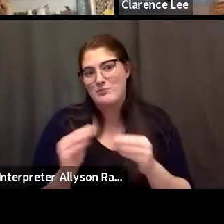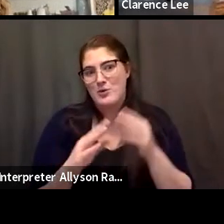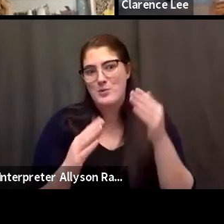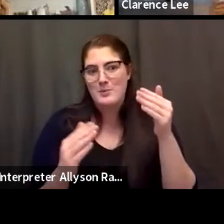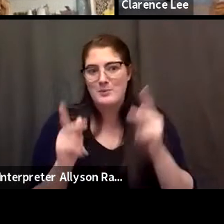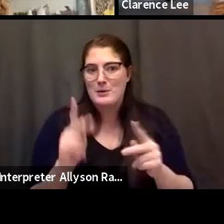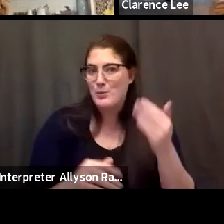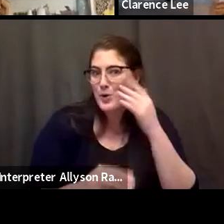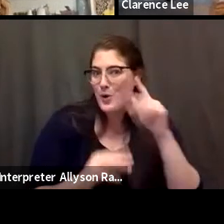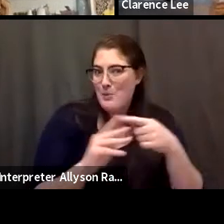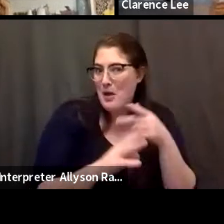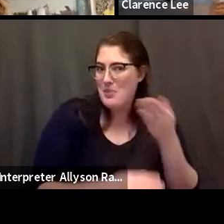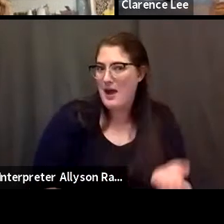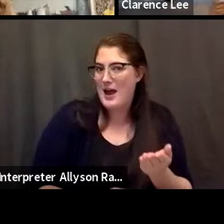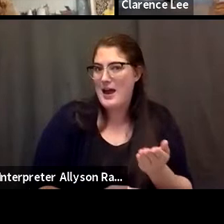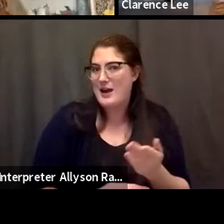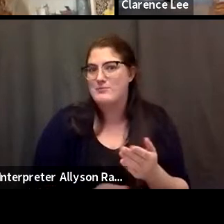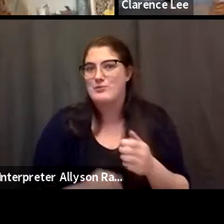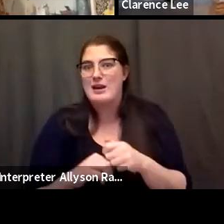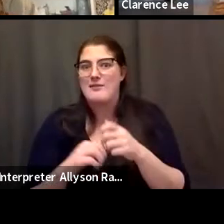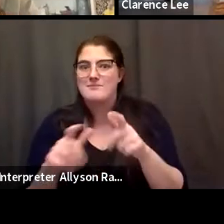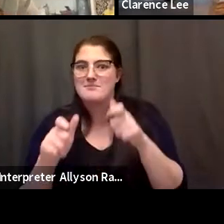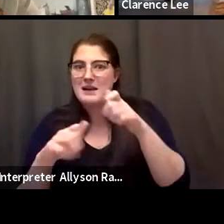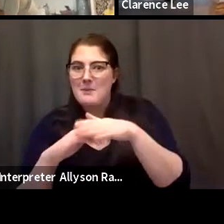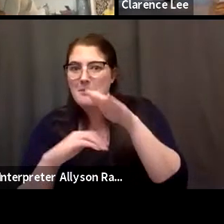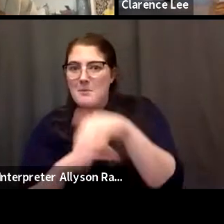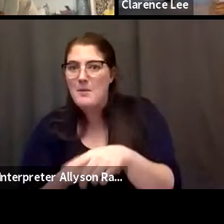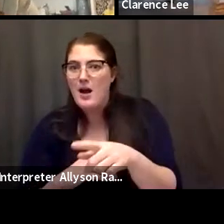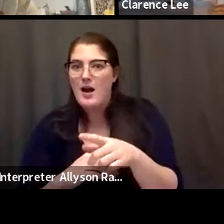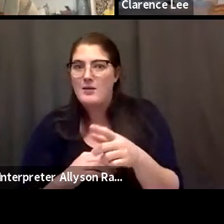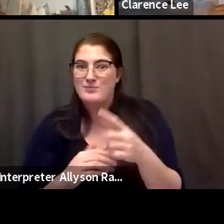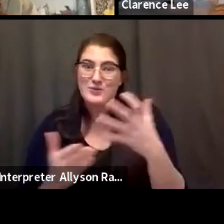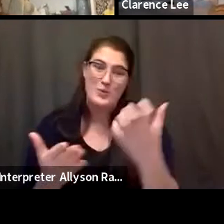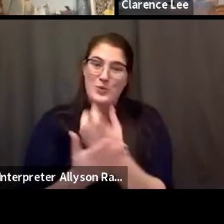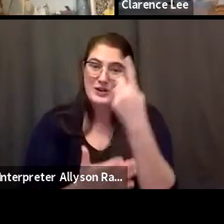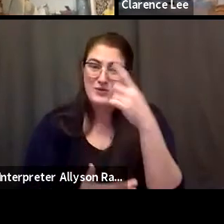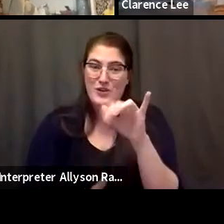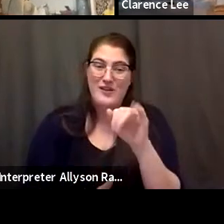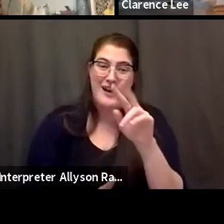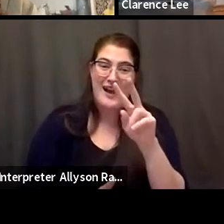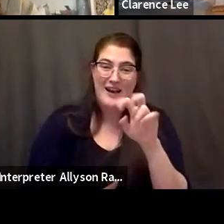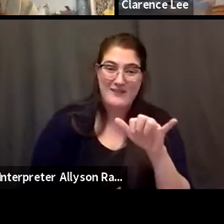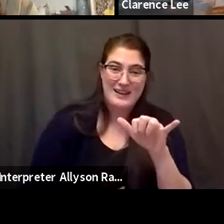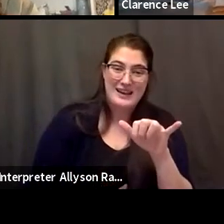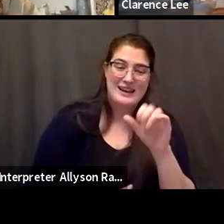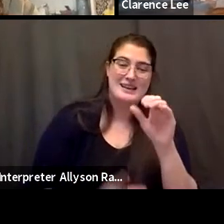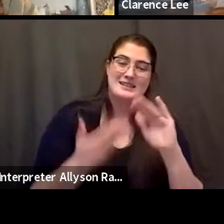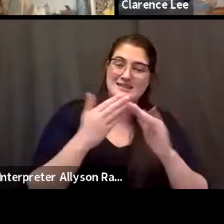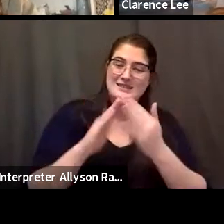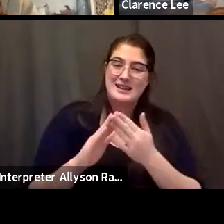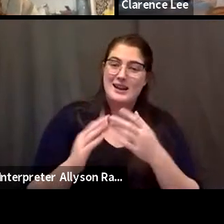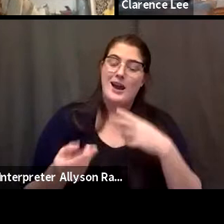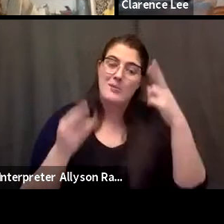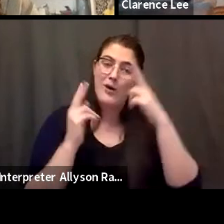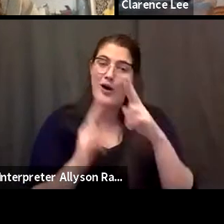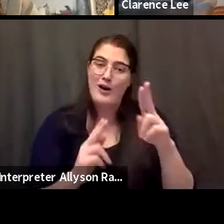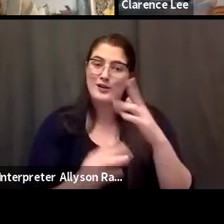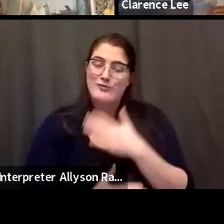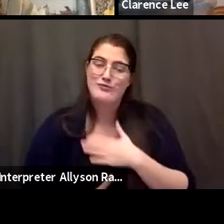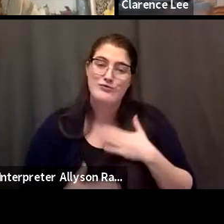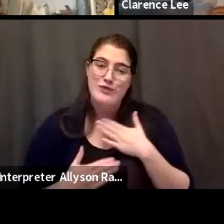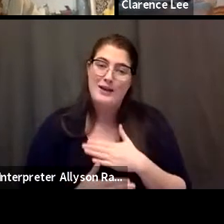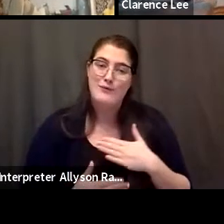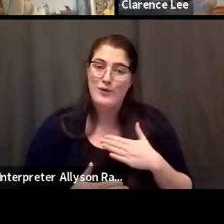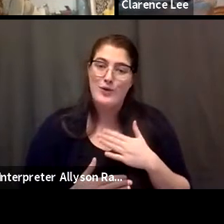Speed bumps, there's a little win there for Ivy City. But yeah, no, I'm honored and I'm grateful that I've had the